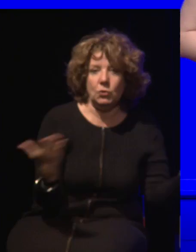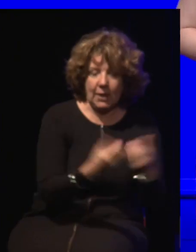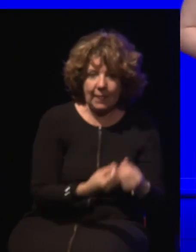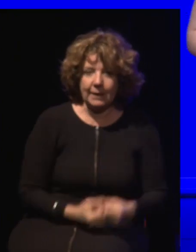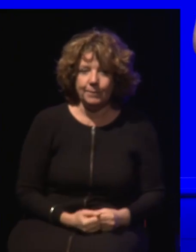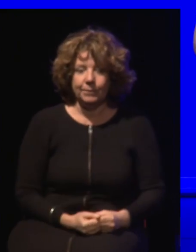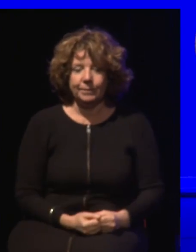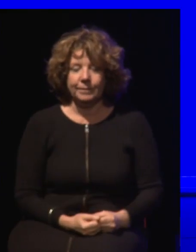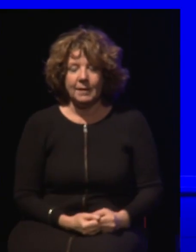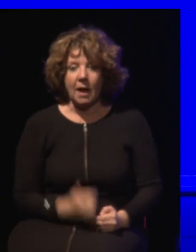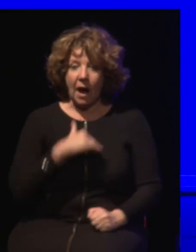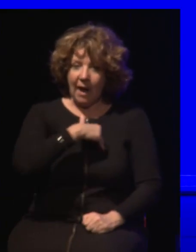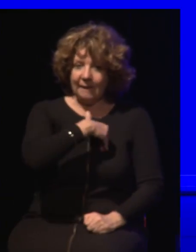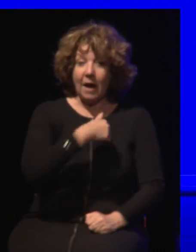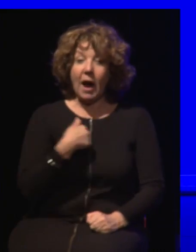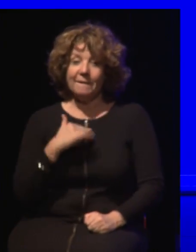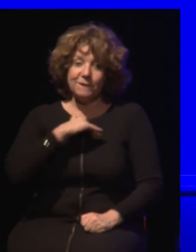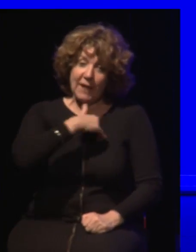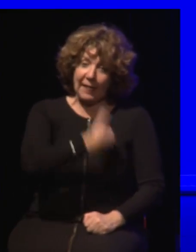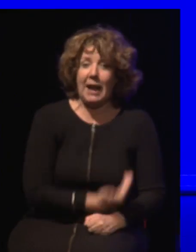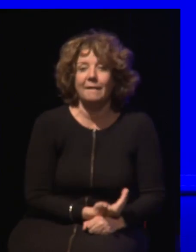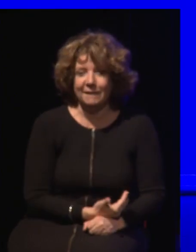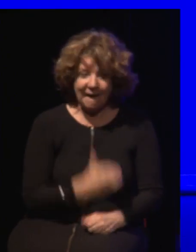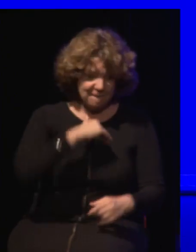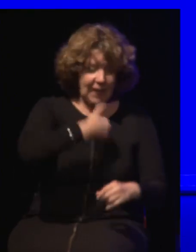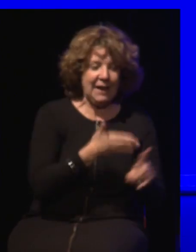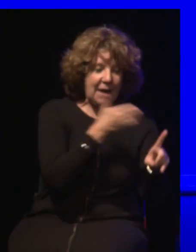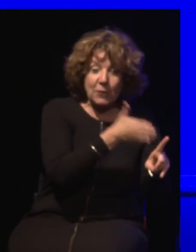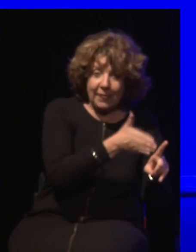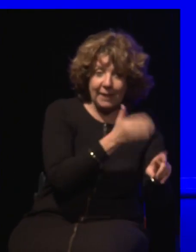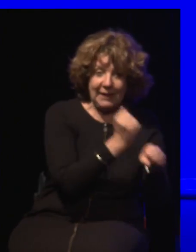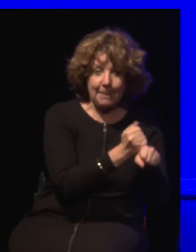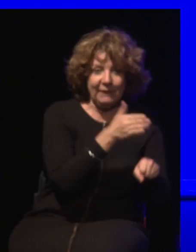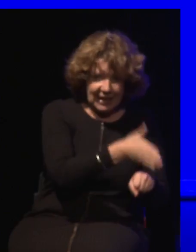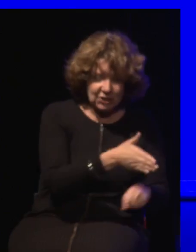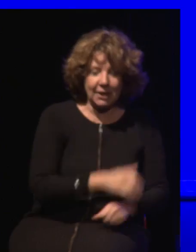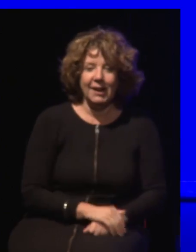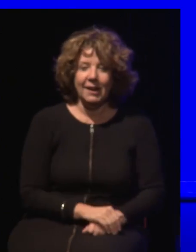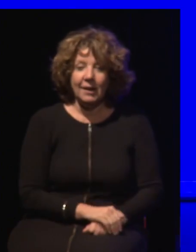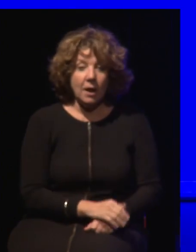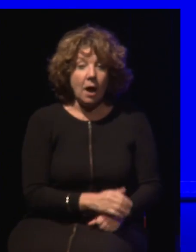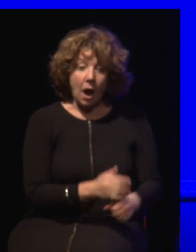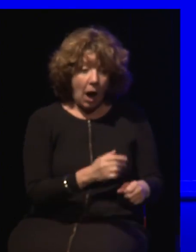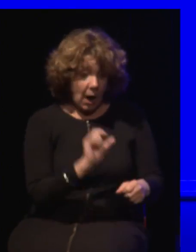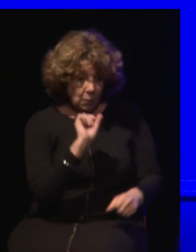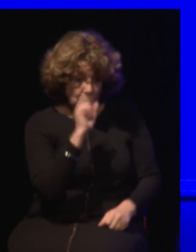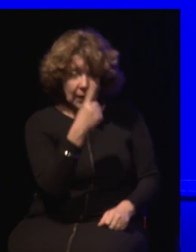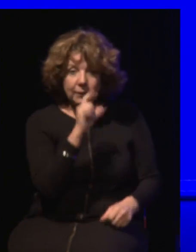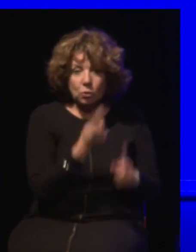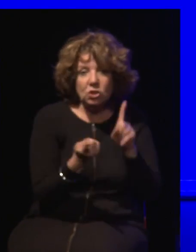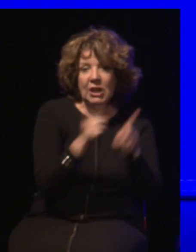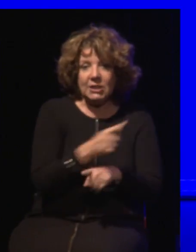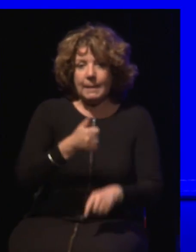I fell in love. I fell in love with gamification when I discovered that it could nudge behaviour in the real